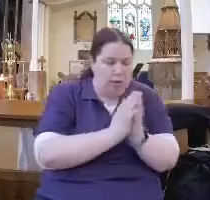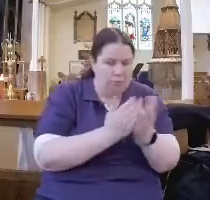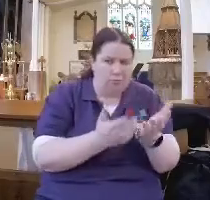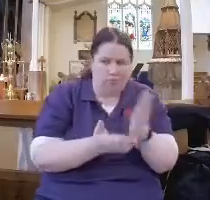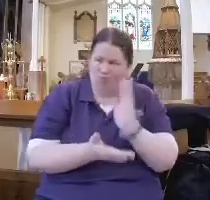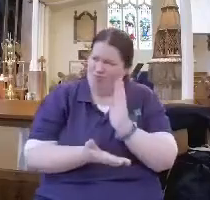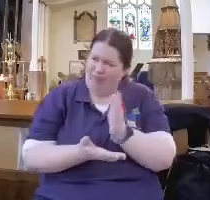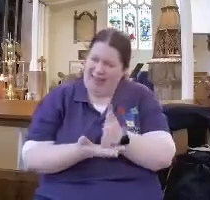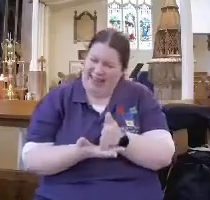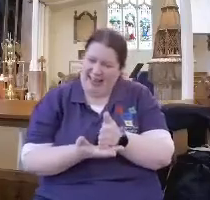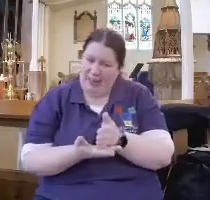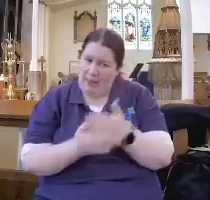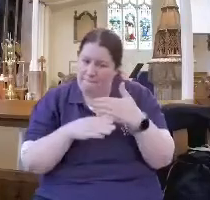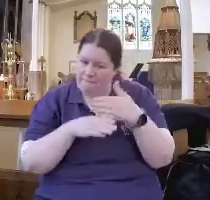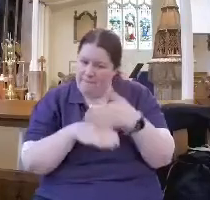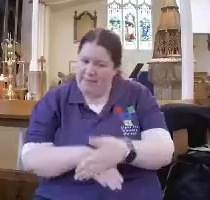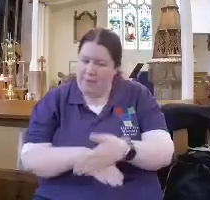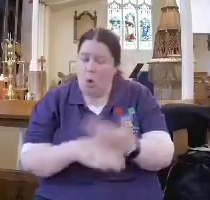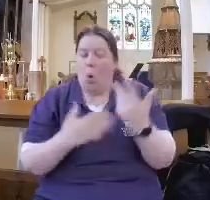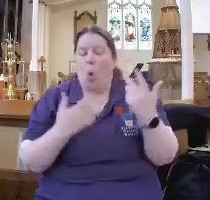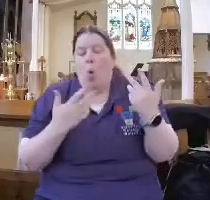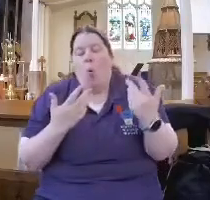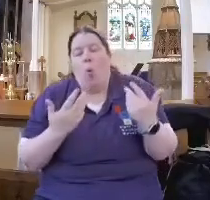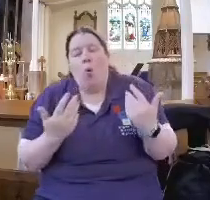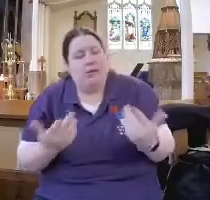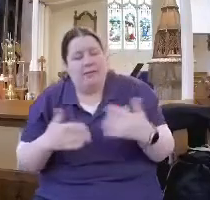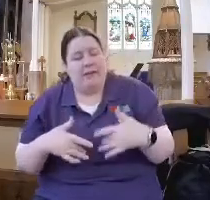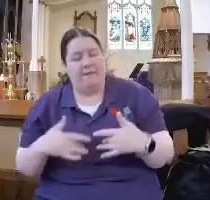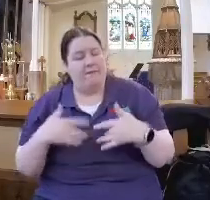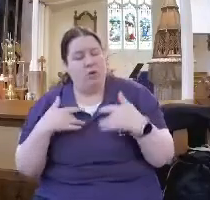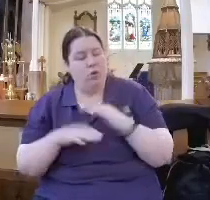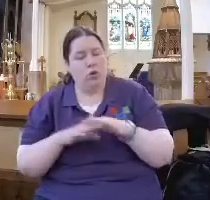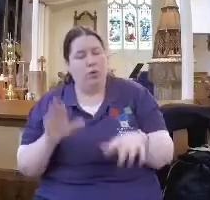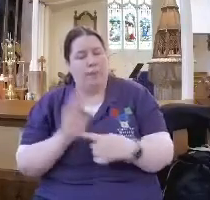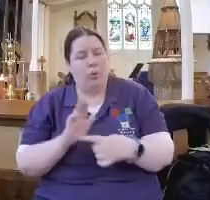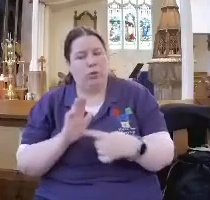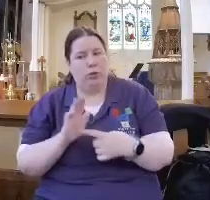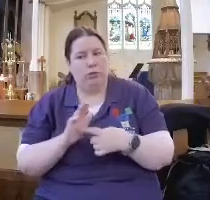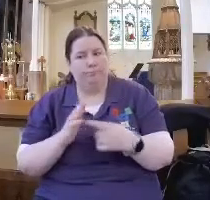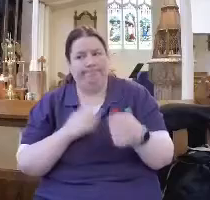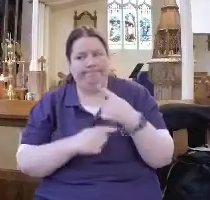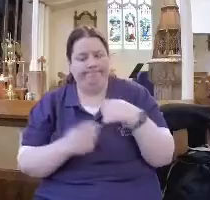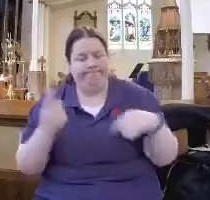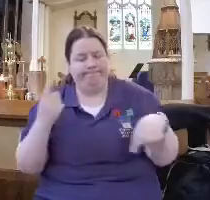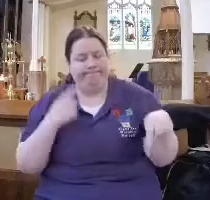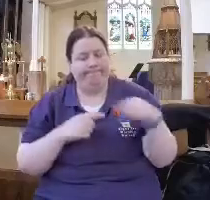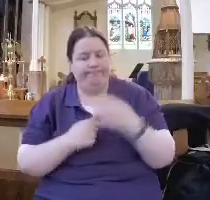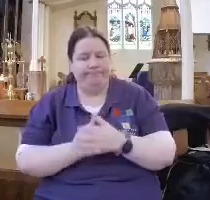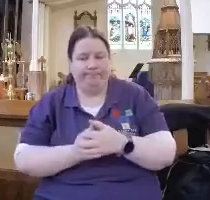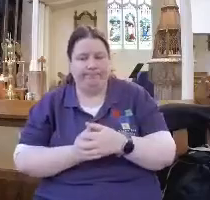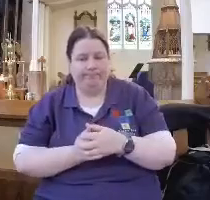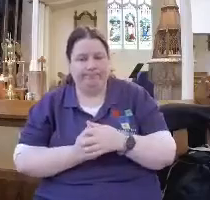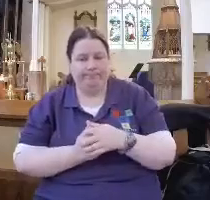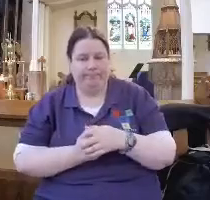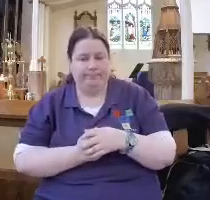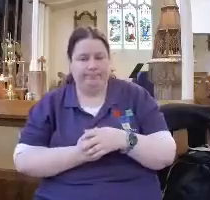that busy, or is it really a reflection of the importance that we give it relative to other stuff?